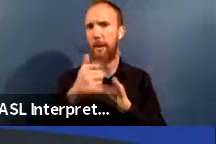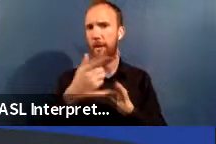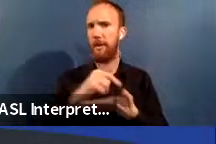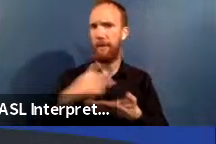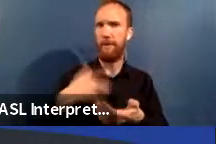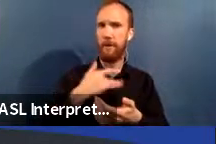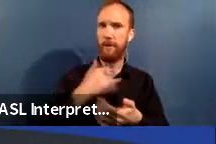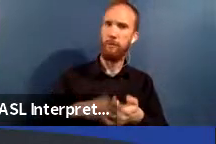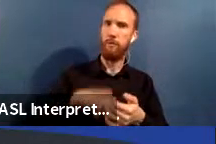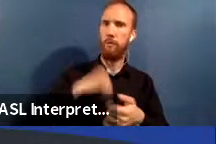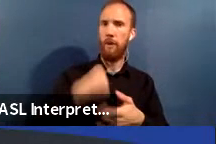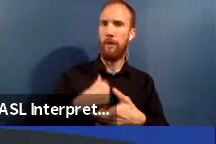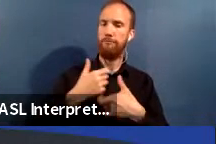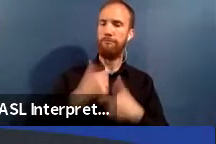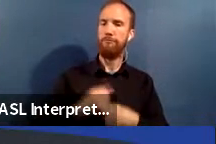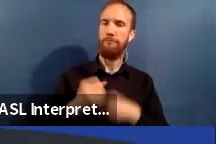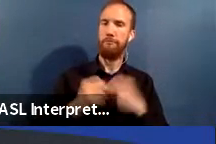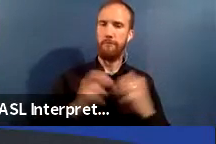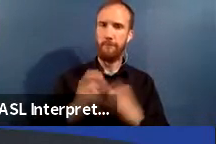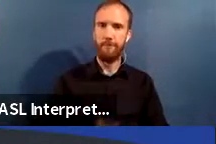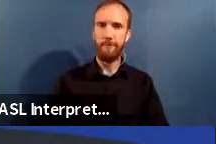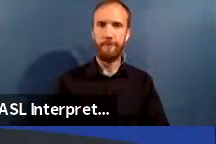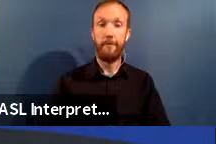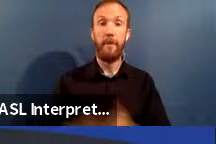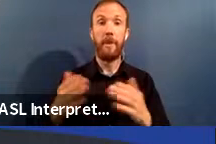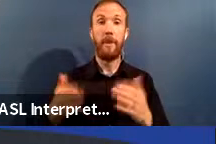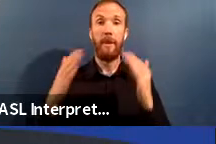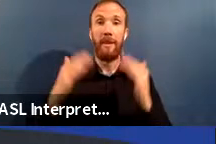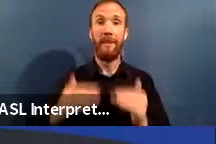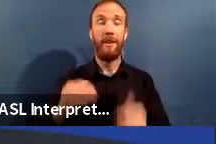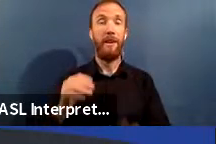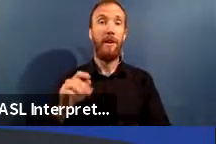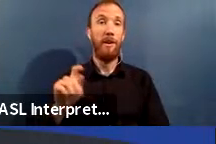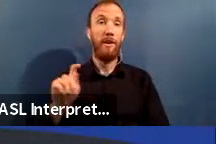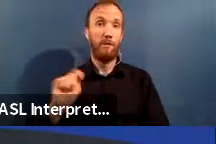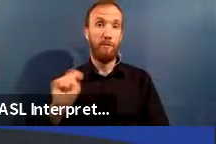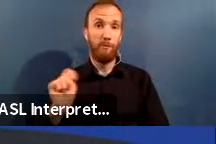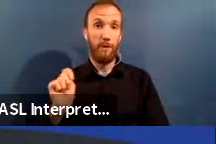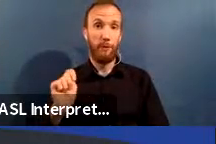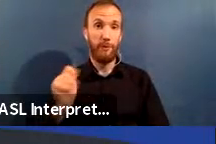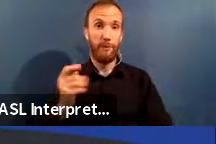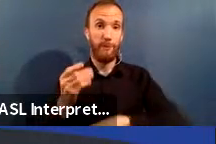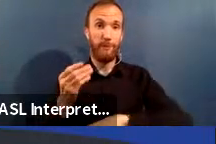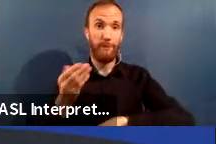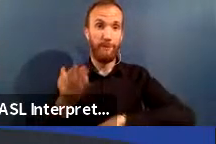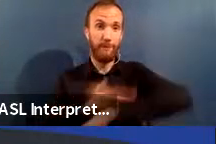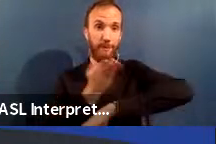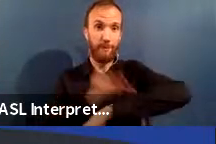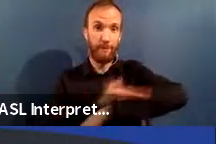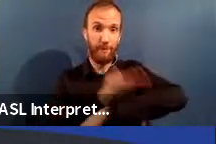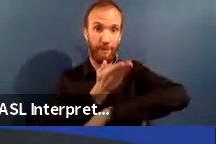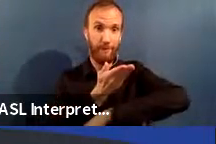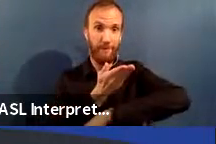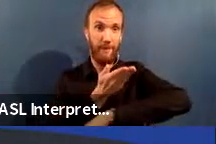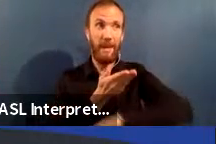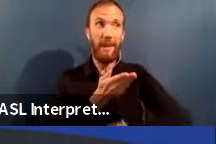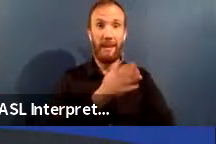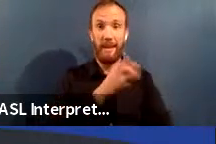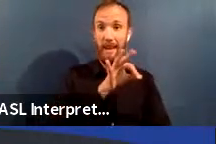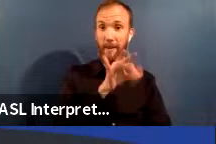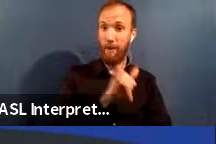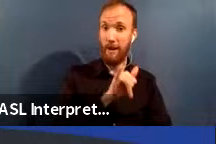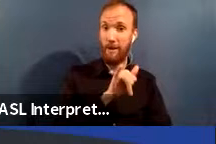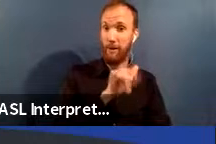This next category, restroom upgrades, is new in the FY21 budget based on